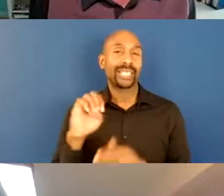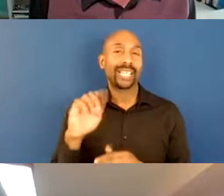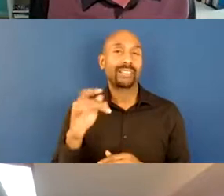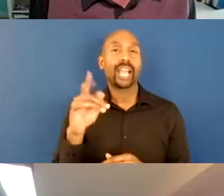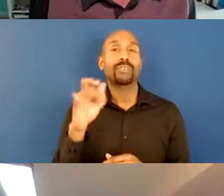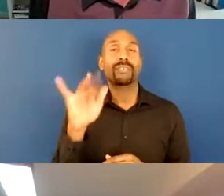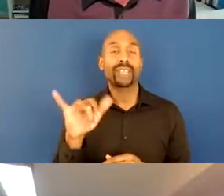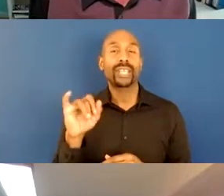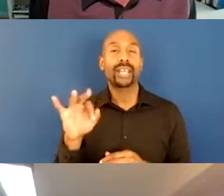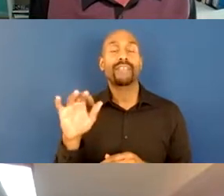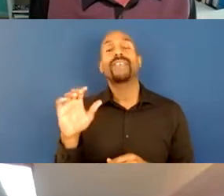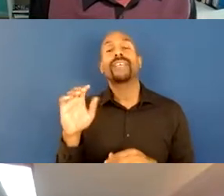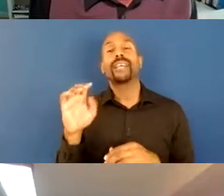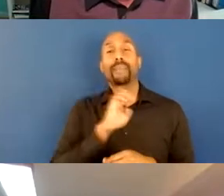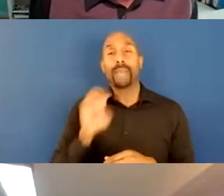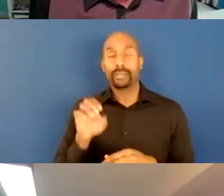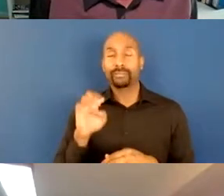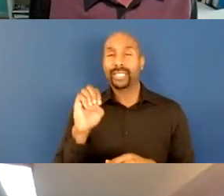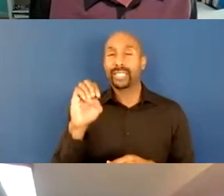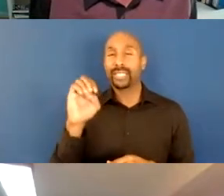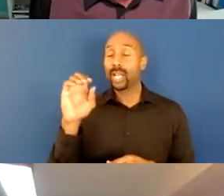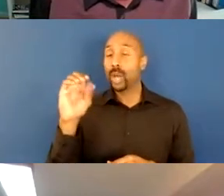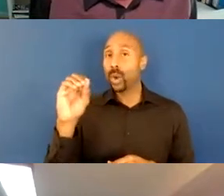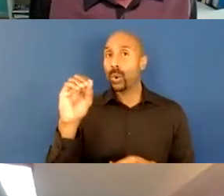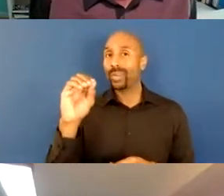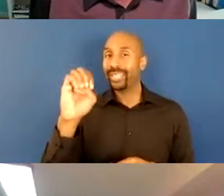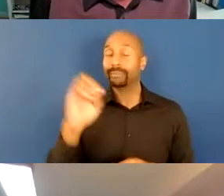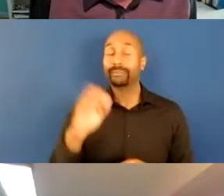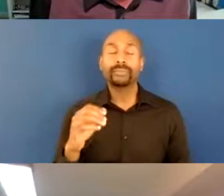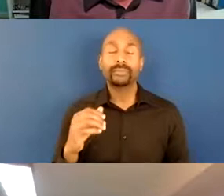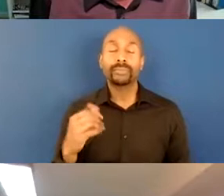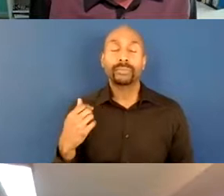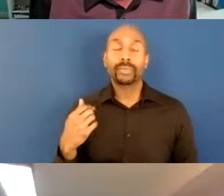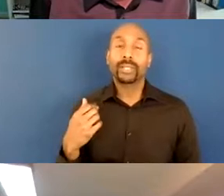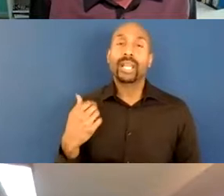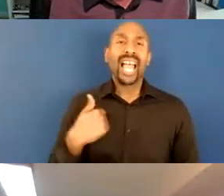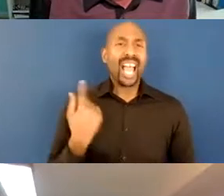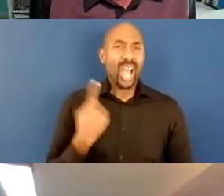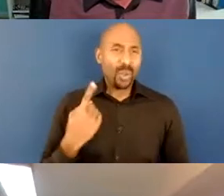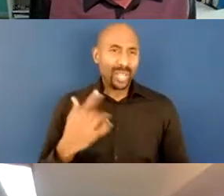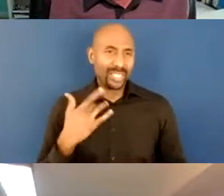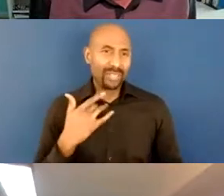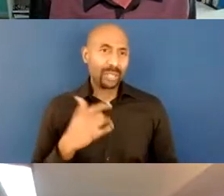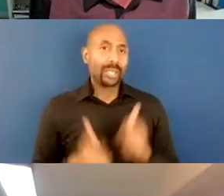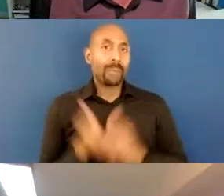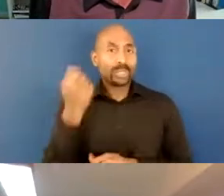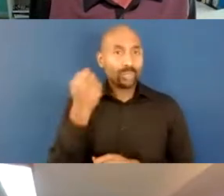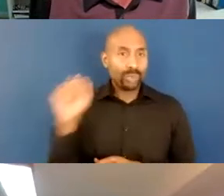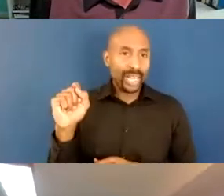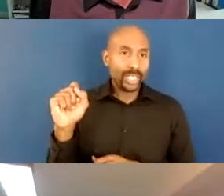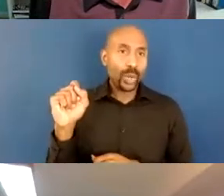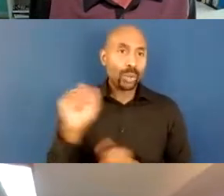I've always felt that the wildest form, the most radical form of counter-hegemonic practice is to leave people